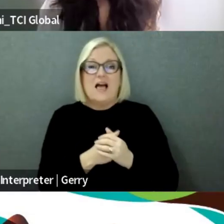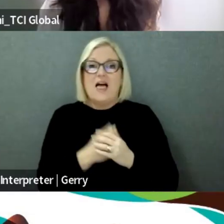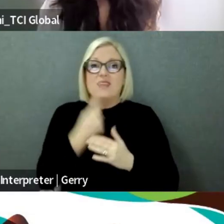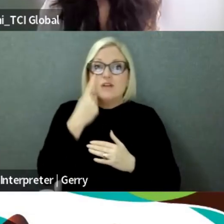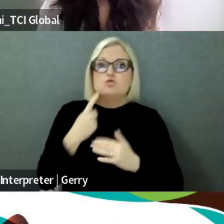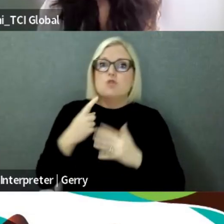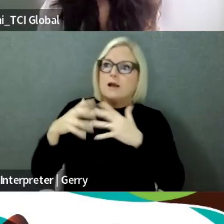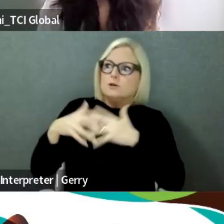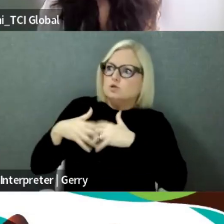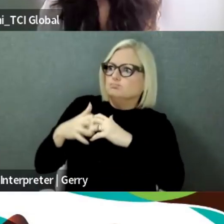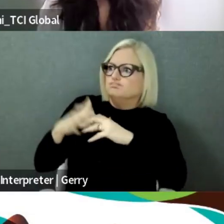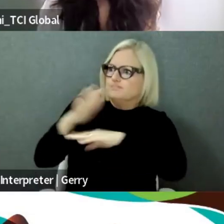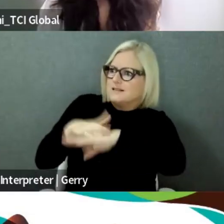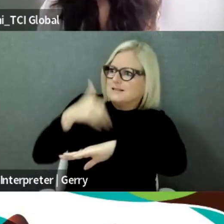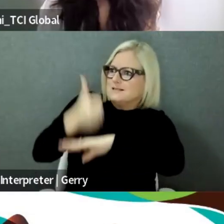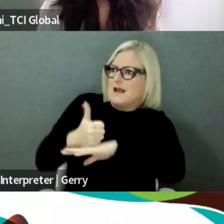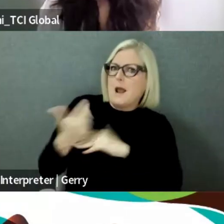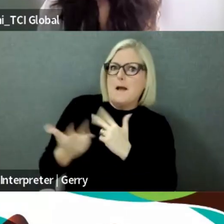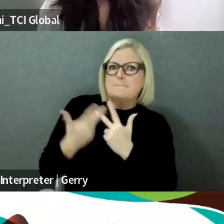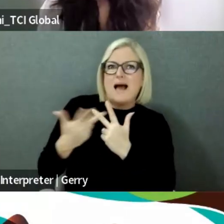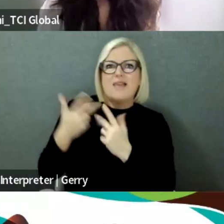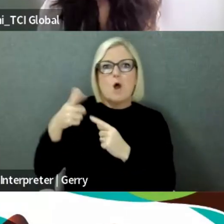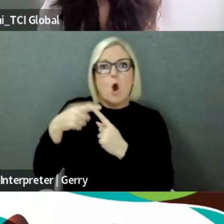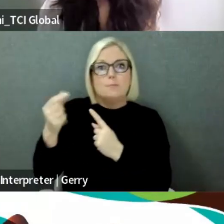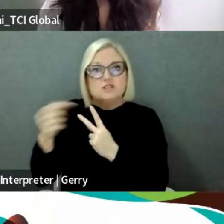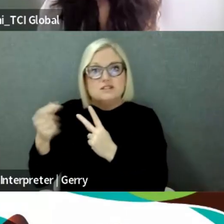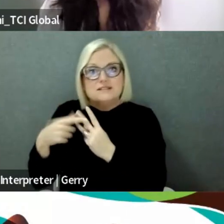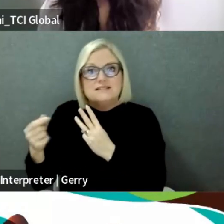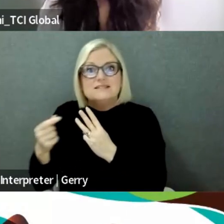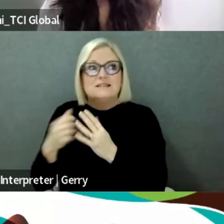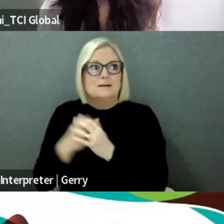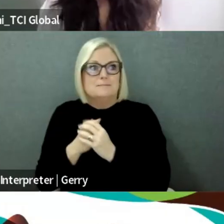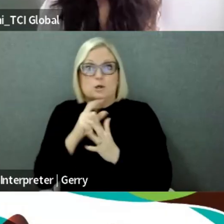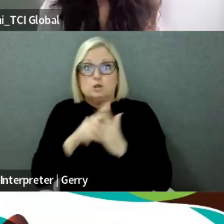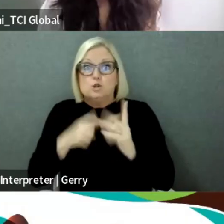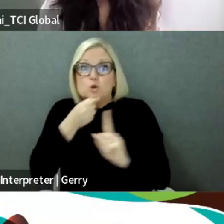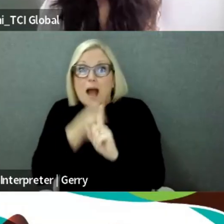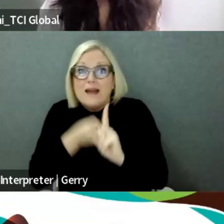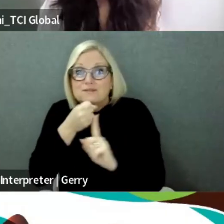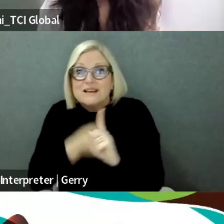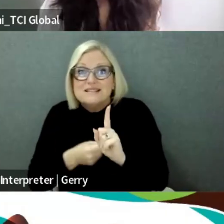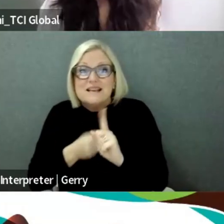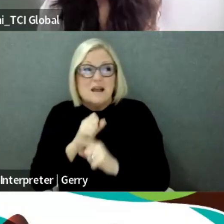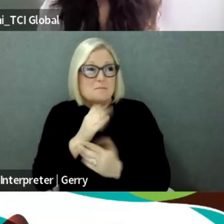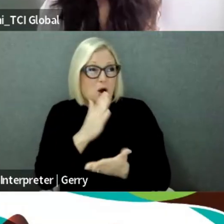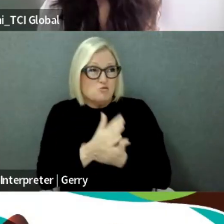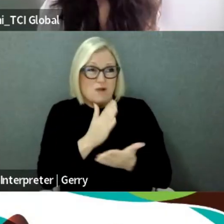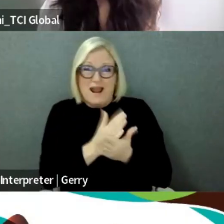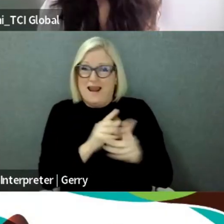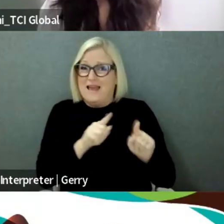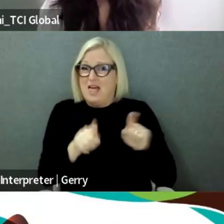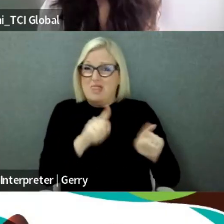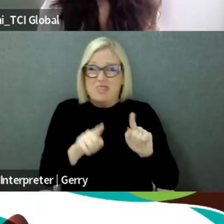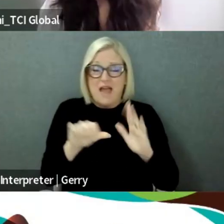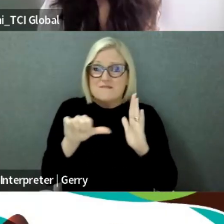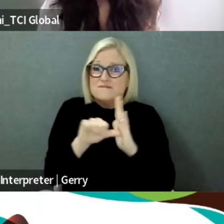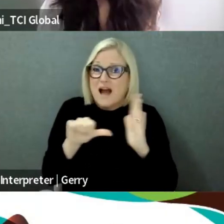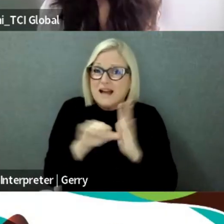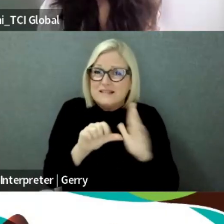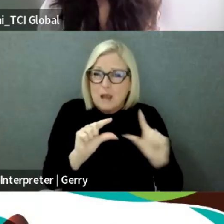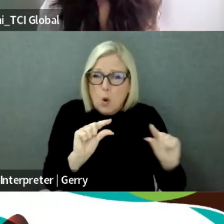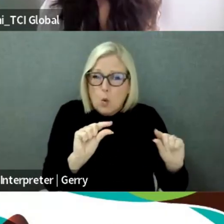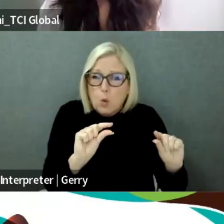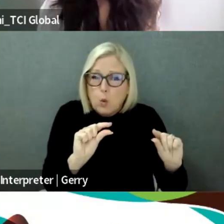they're generating evidence and advocacy. But they're doing this with very limited funding,